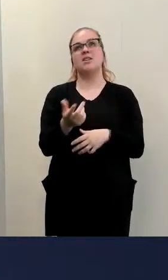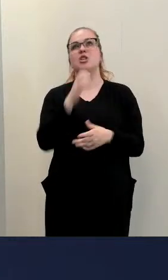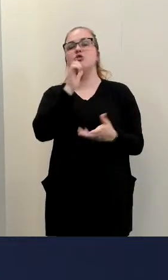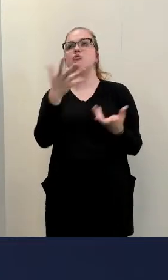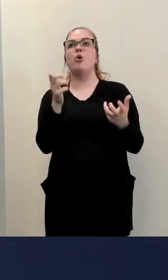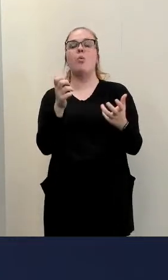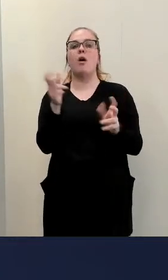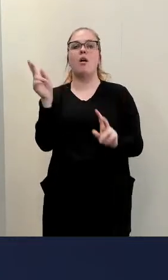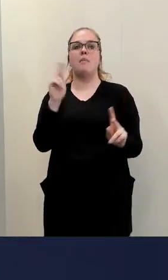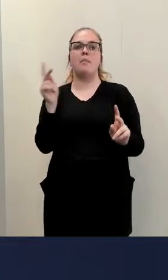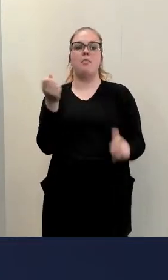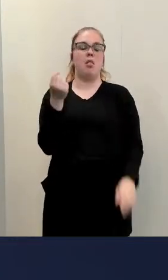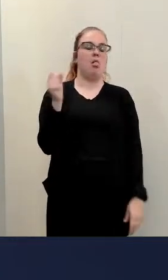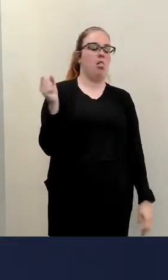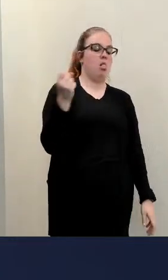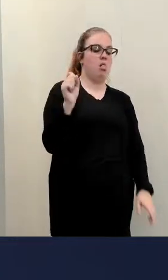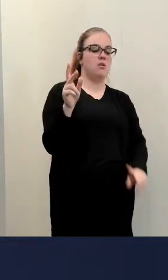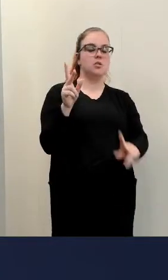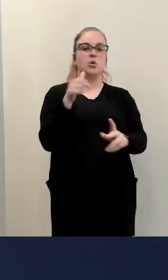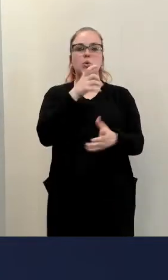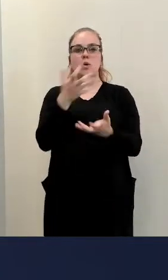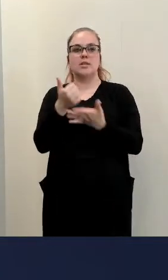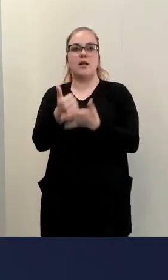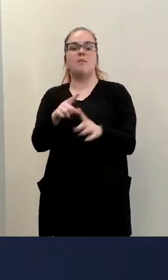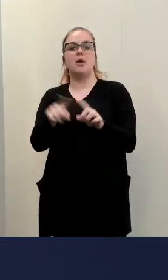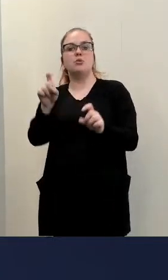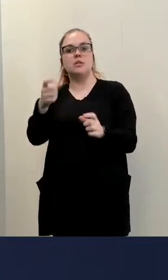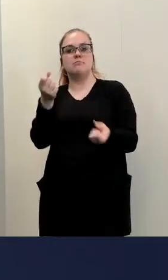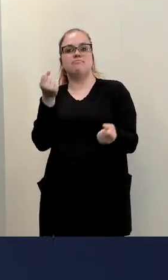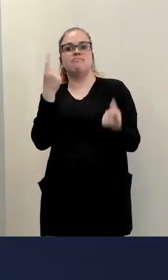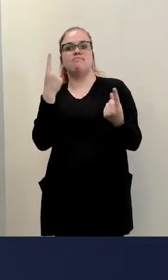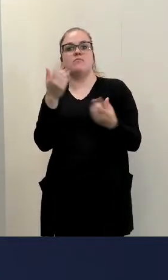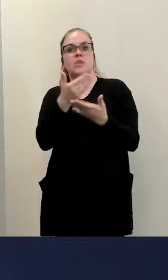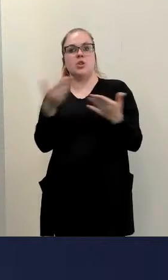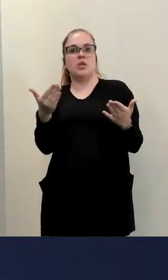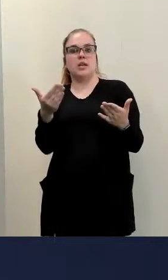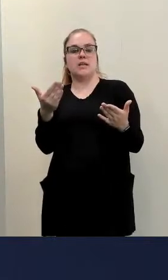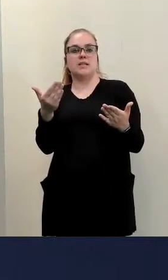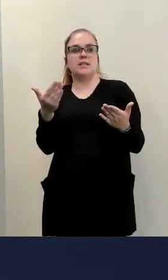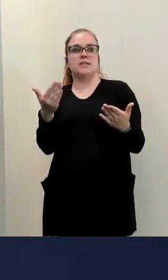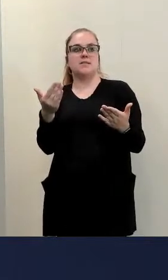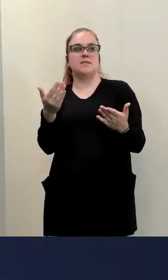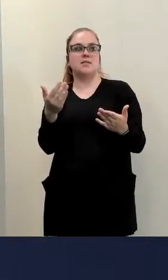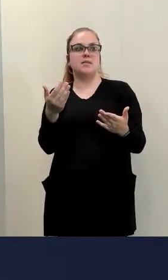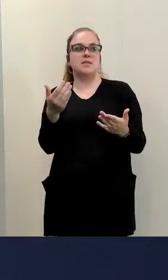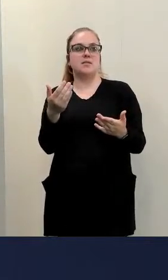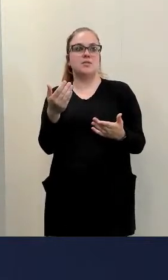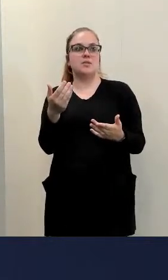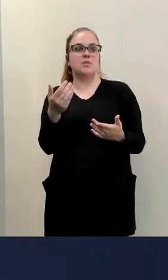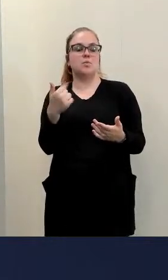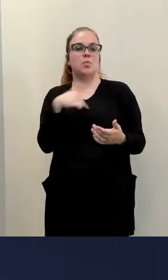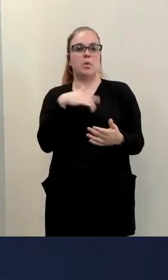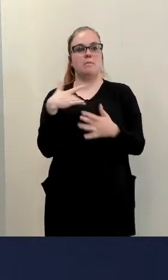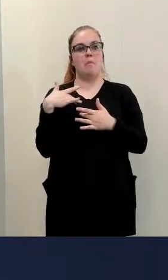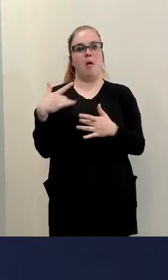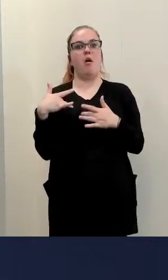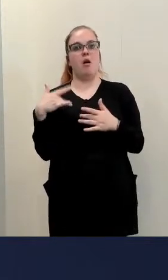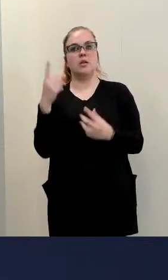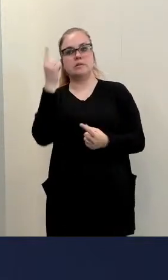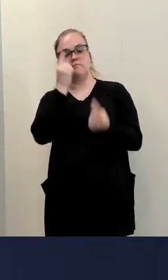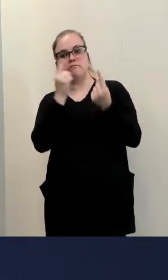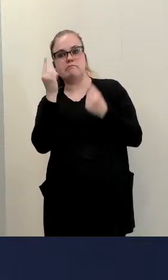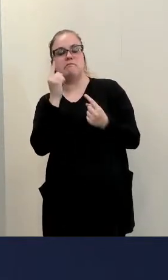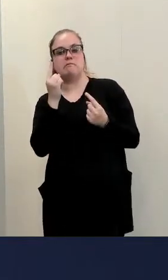turn people away who are willing to help, but you also need to understand that there are things beyond what we normally consider in